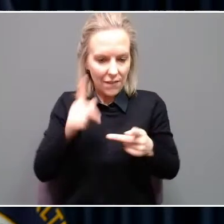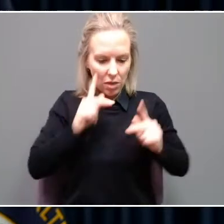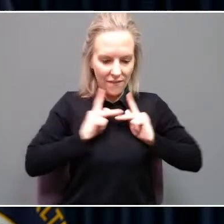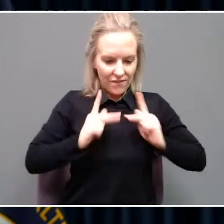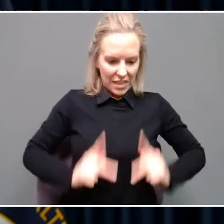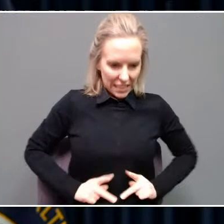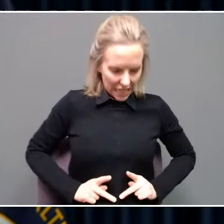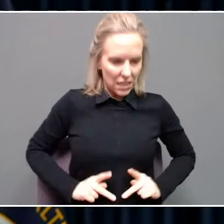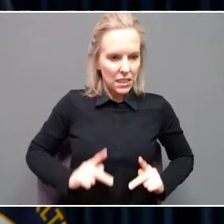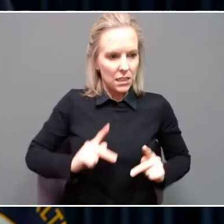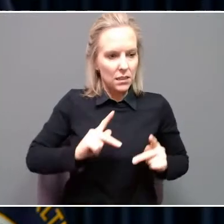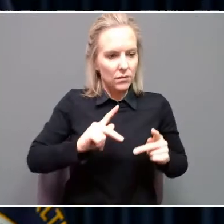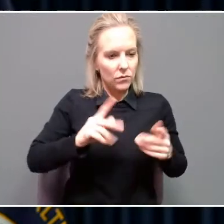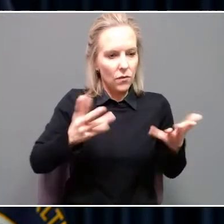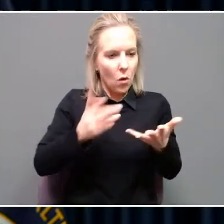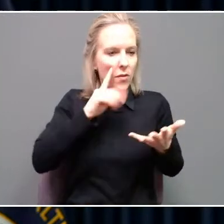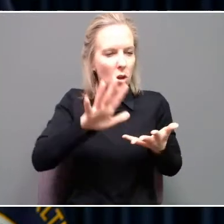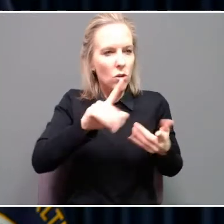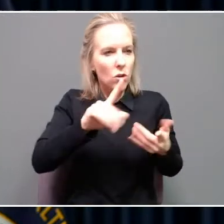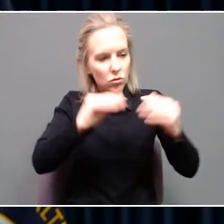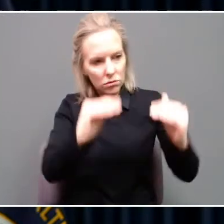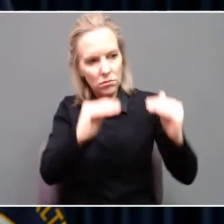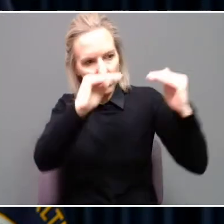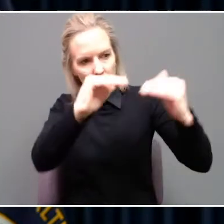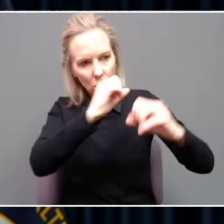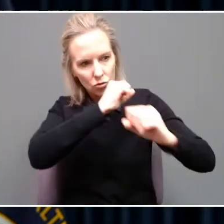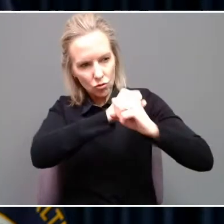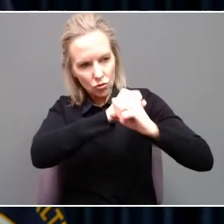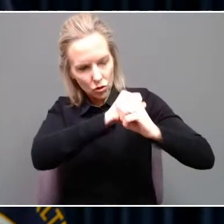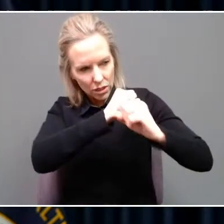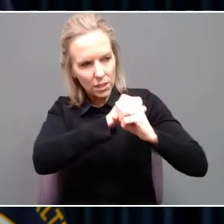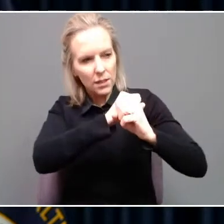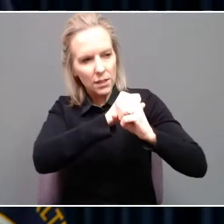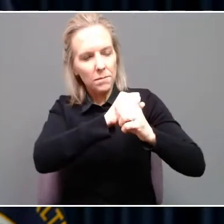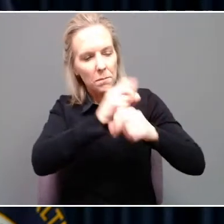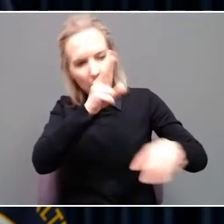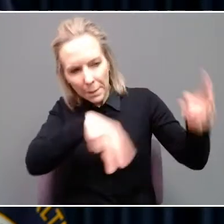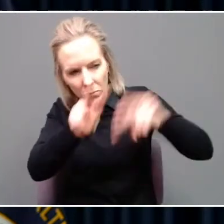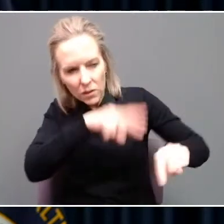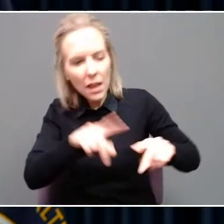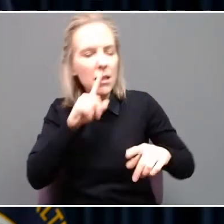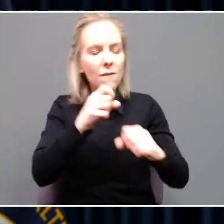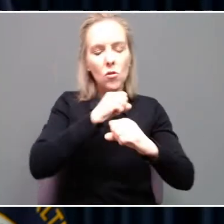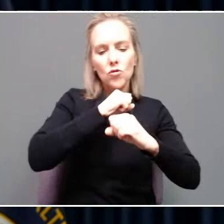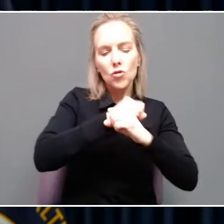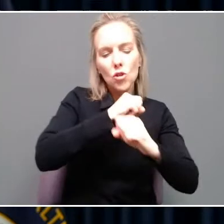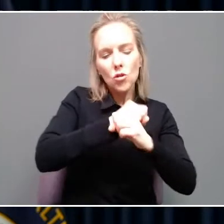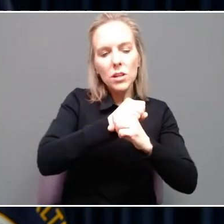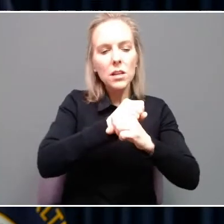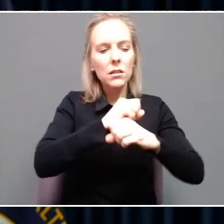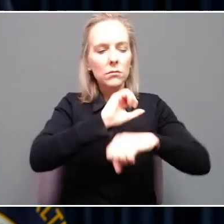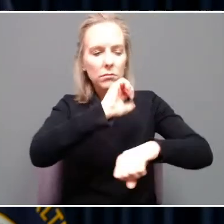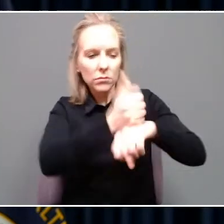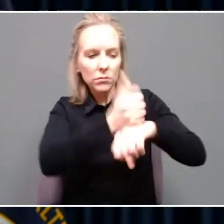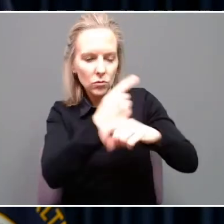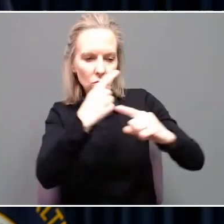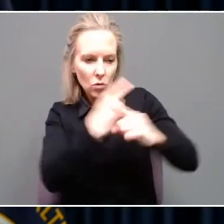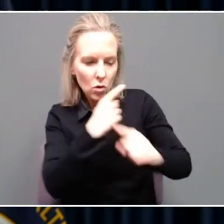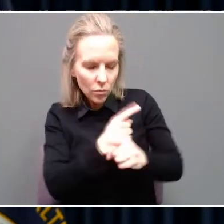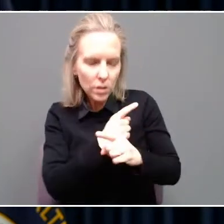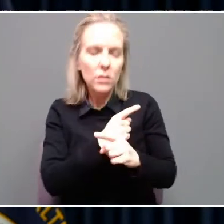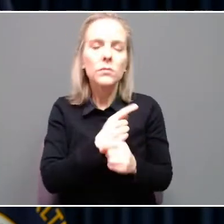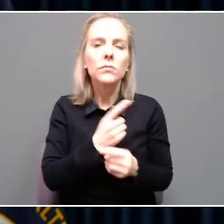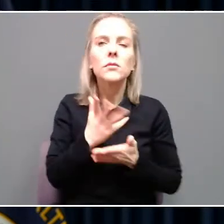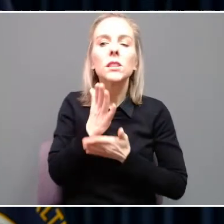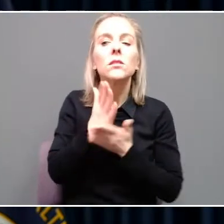security. We'll be announcing some of these, but given that they are security in a detention facility, some of them we